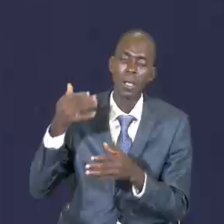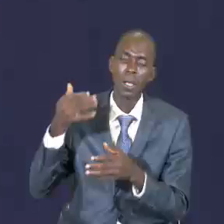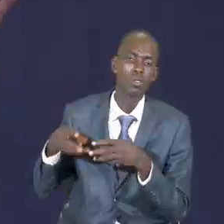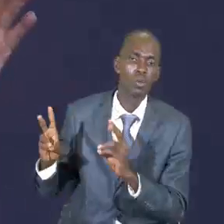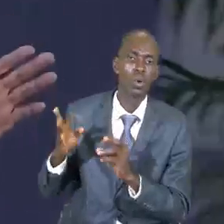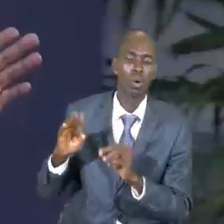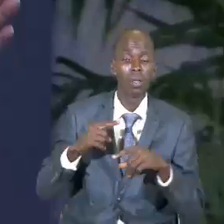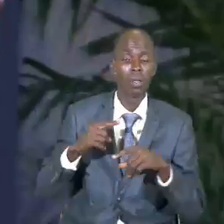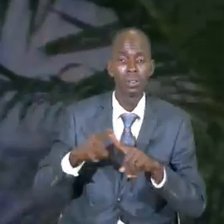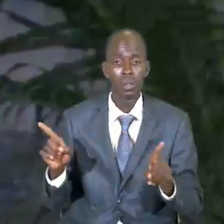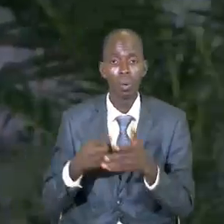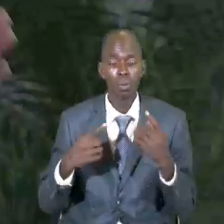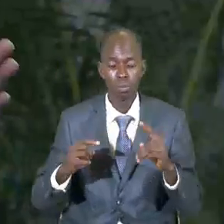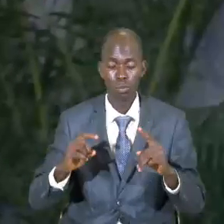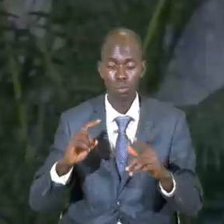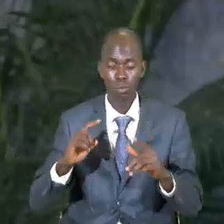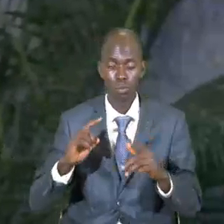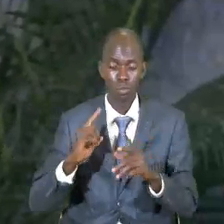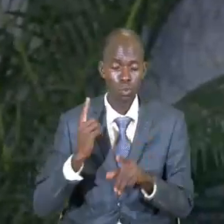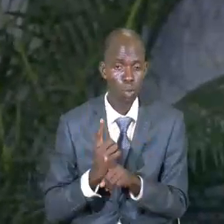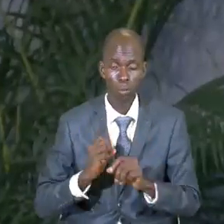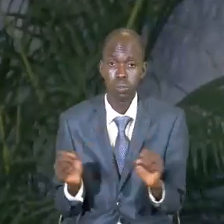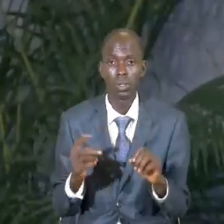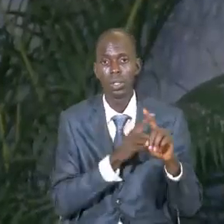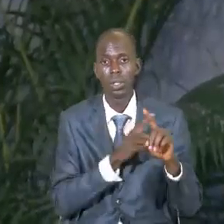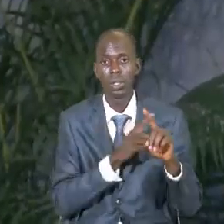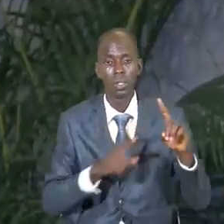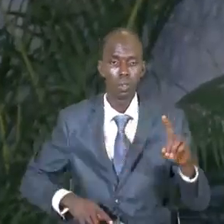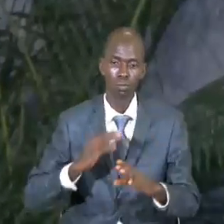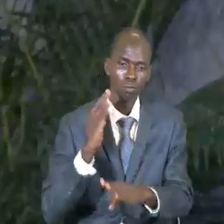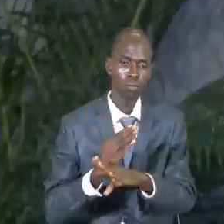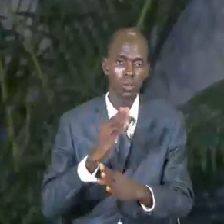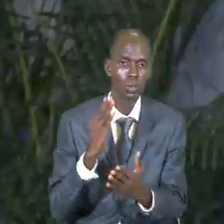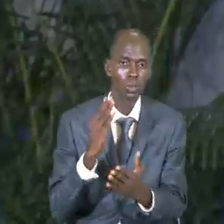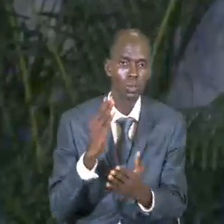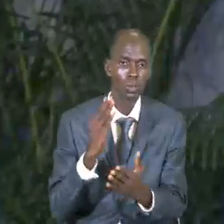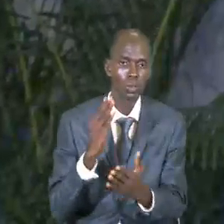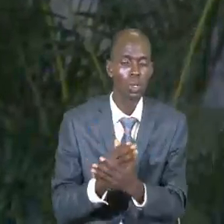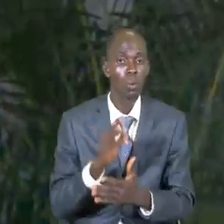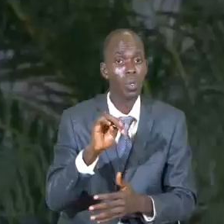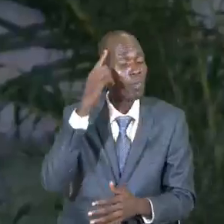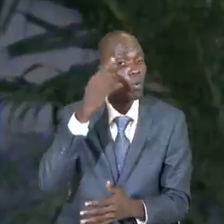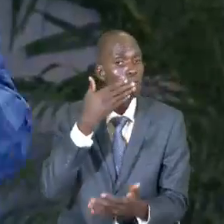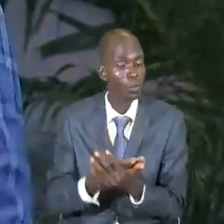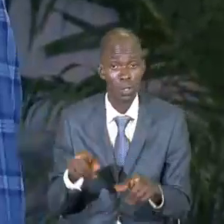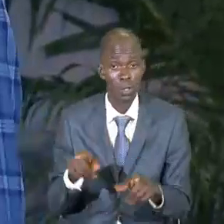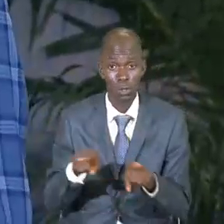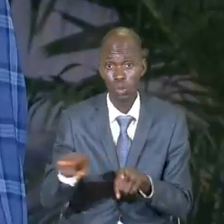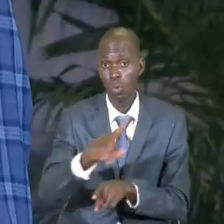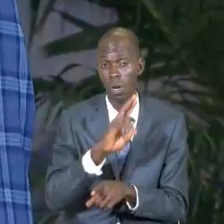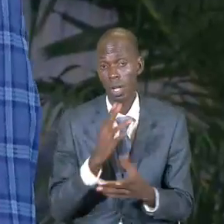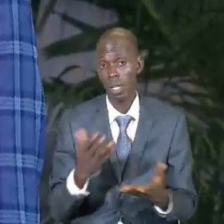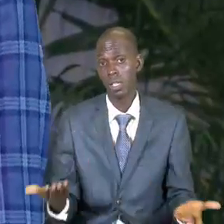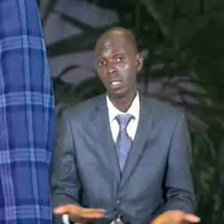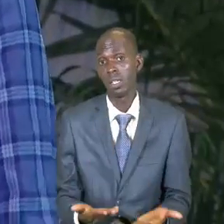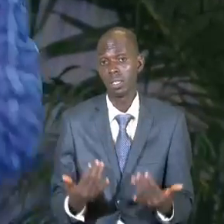sudden, the Lord interrupted his life for good. And as you are here today, maybe you have your own plans.